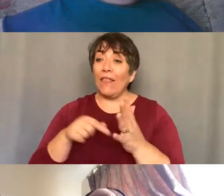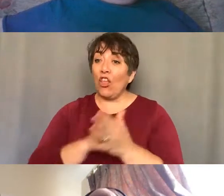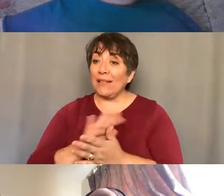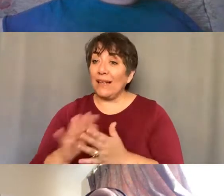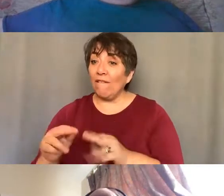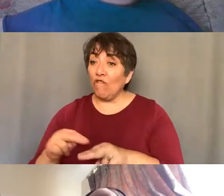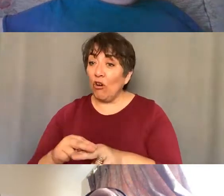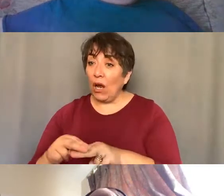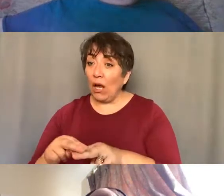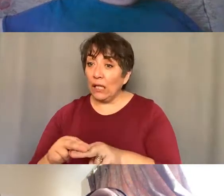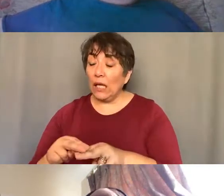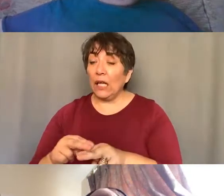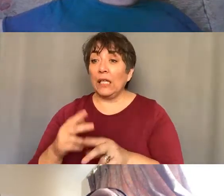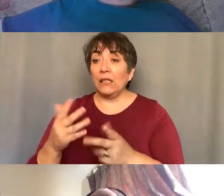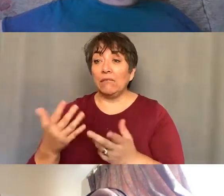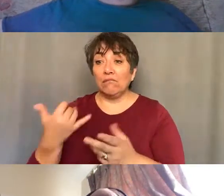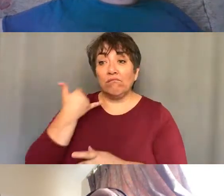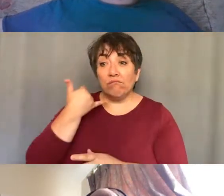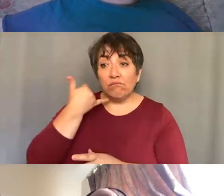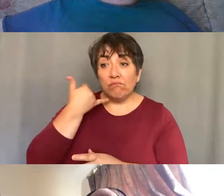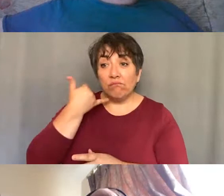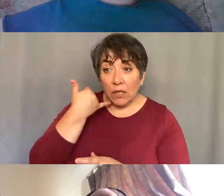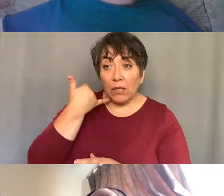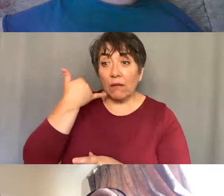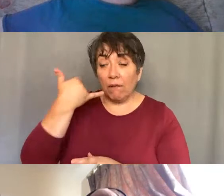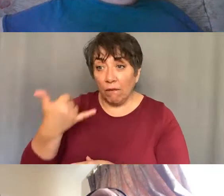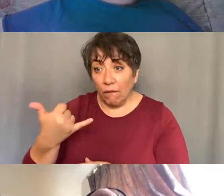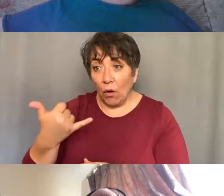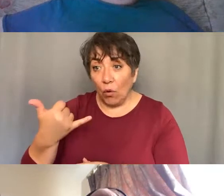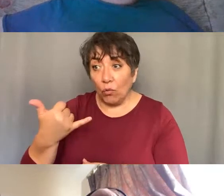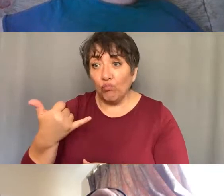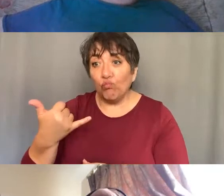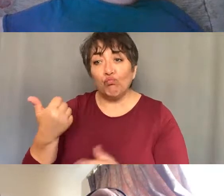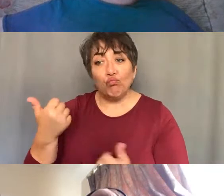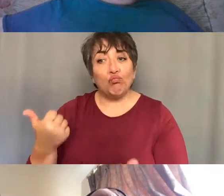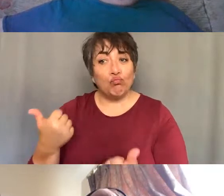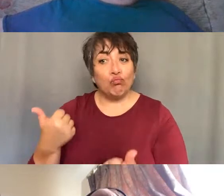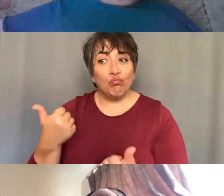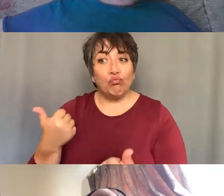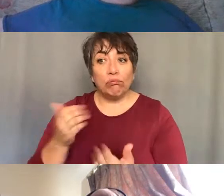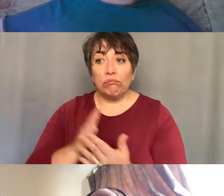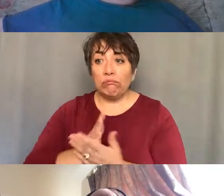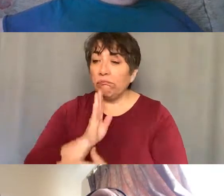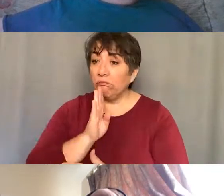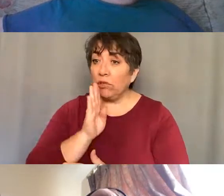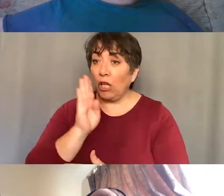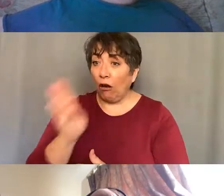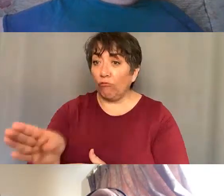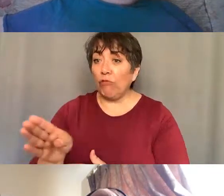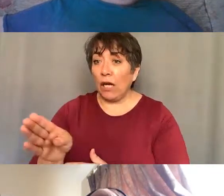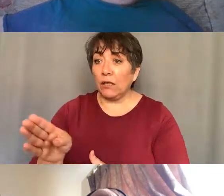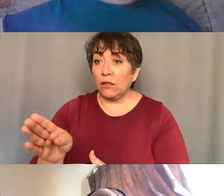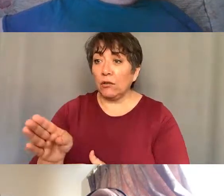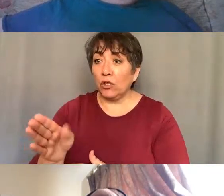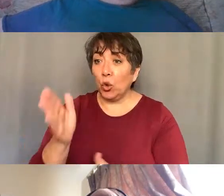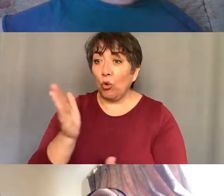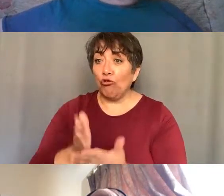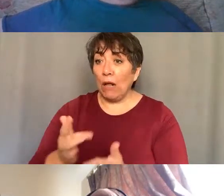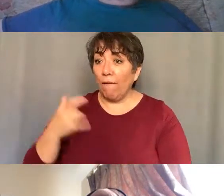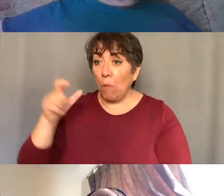the line and have listened to the automatic greeting message, they can, 9 times out of 10, get straight through to a